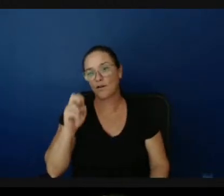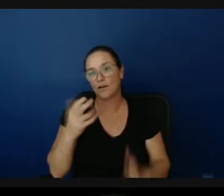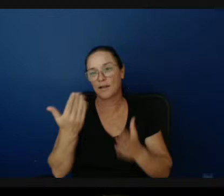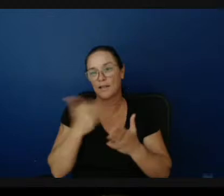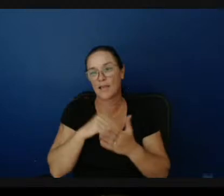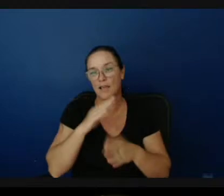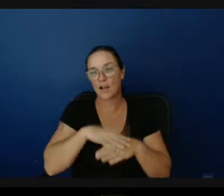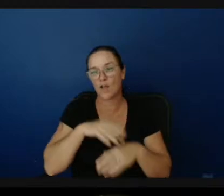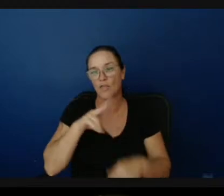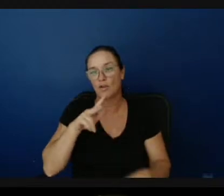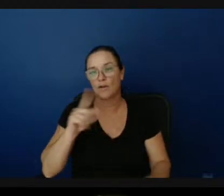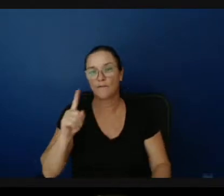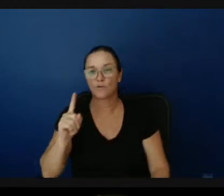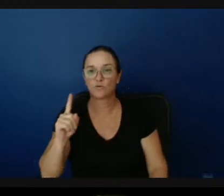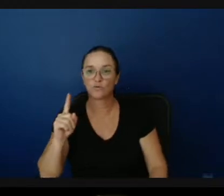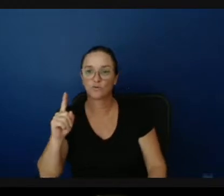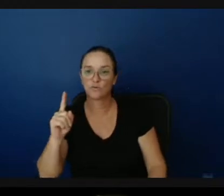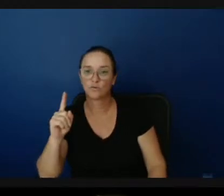31st.